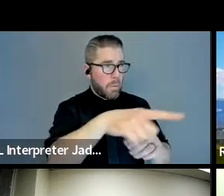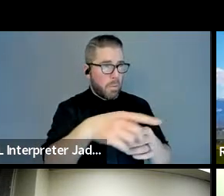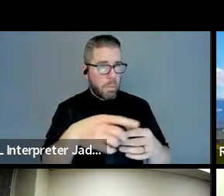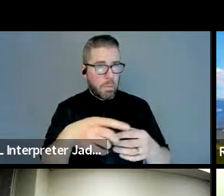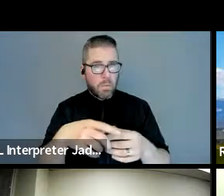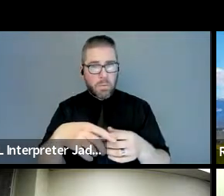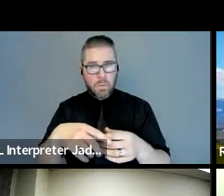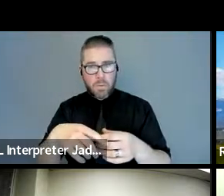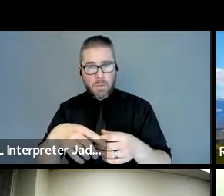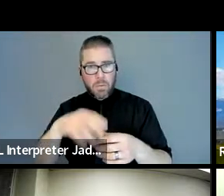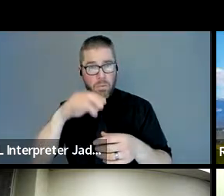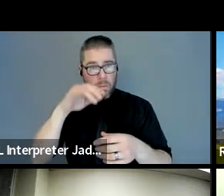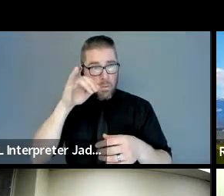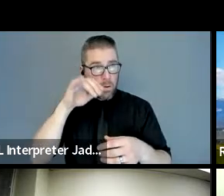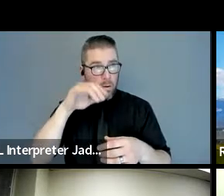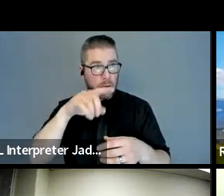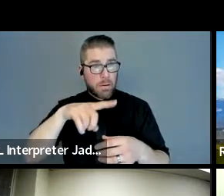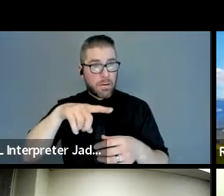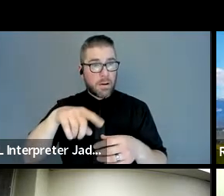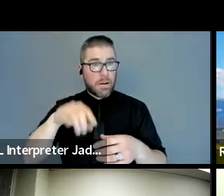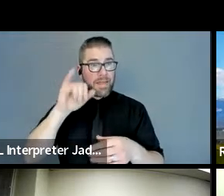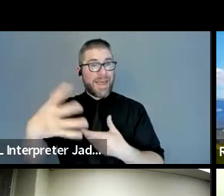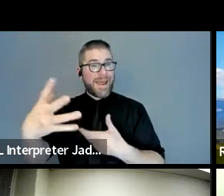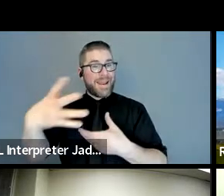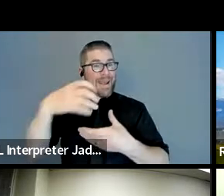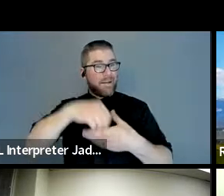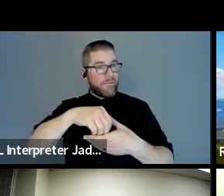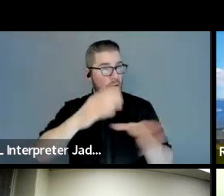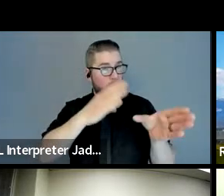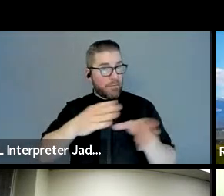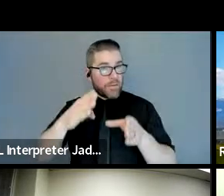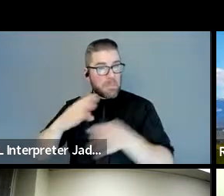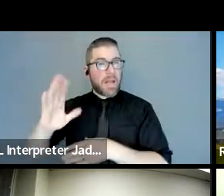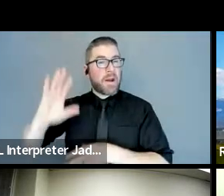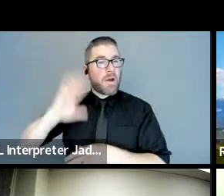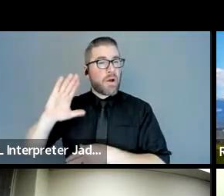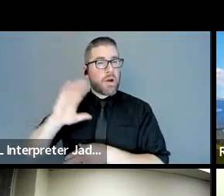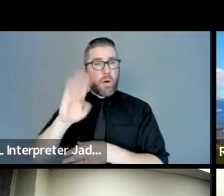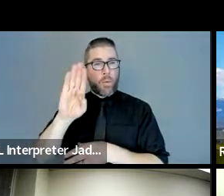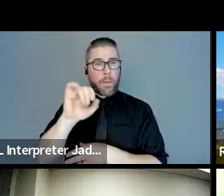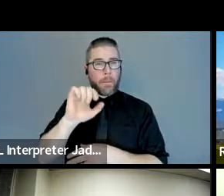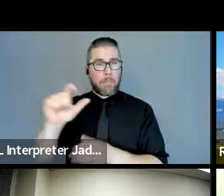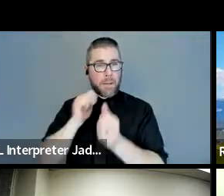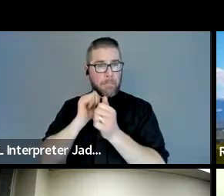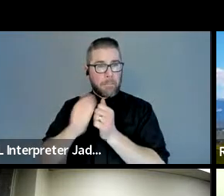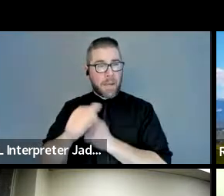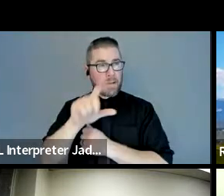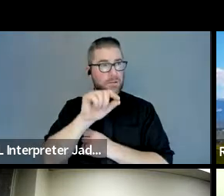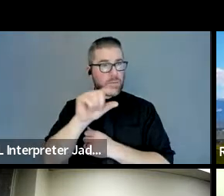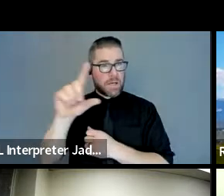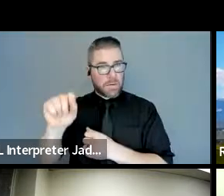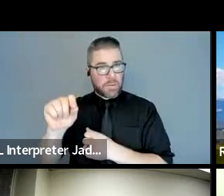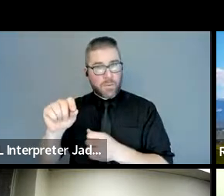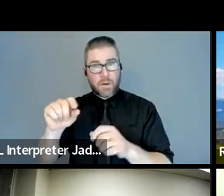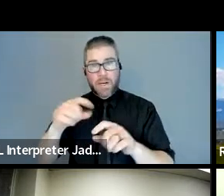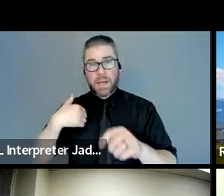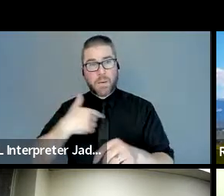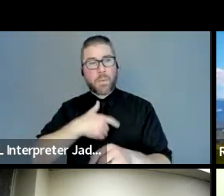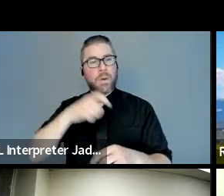doing infrastructure? That was a bill that was passed in 2020, and we have to adhere to for recycling water within